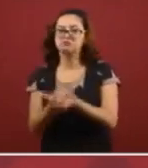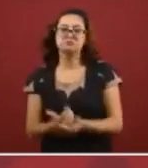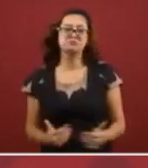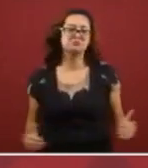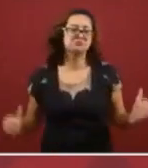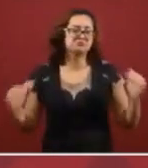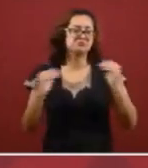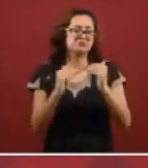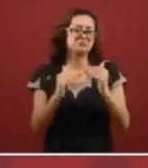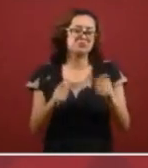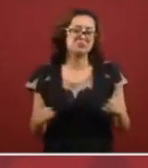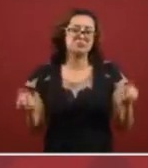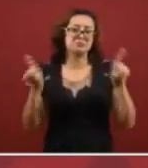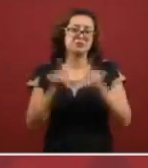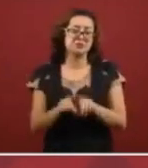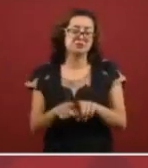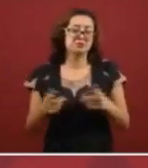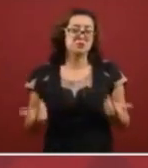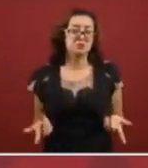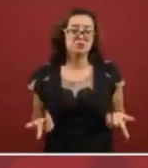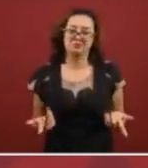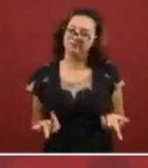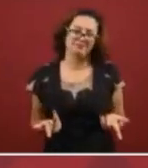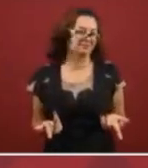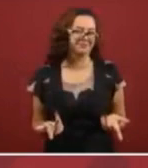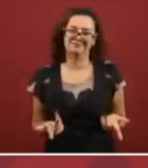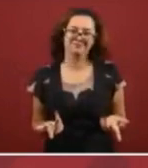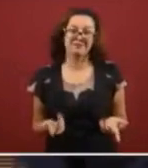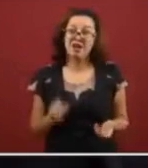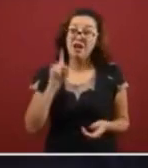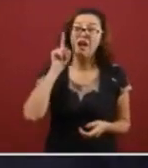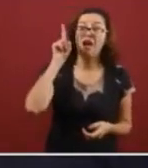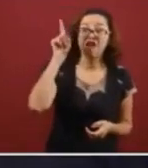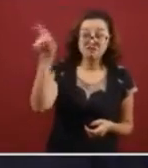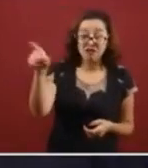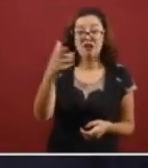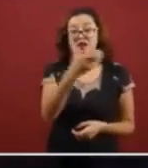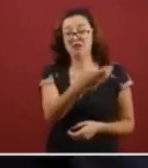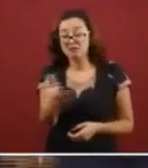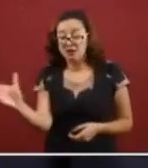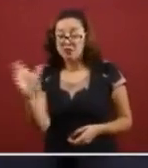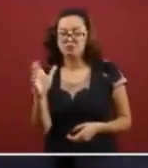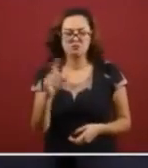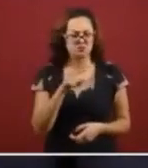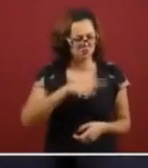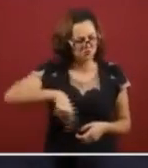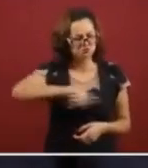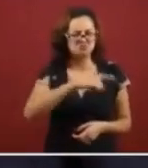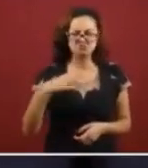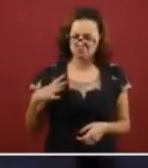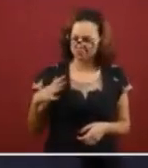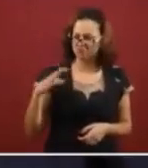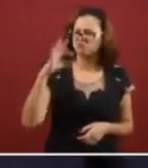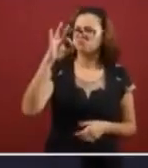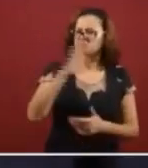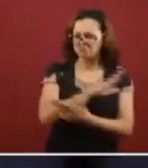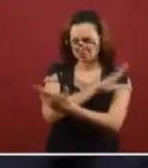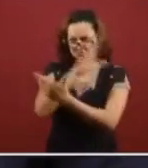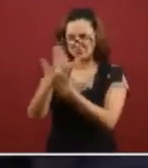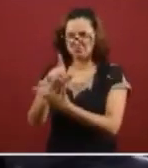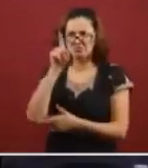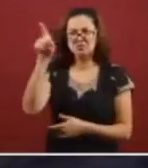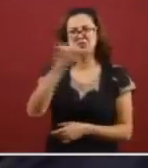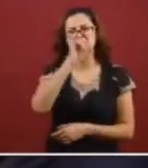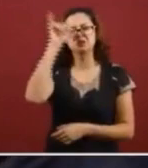rural hospitals. Entonces hay que pagarles más, so now we've got to pay them more a los que están allá, to those that work Tepeyac, in